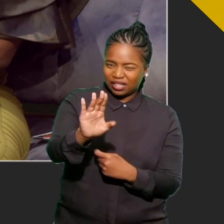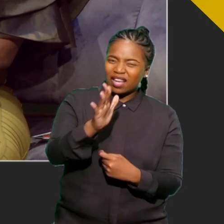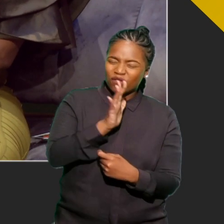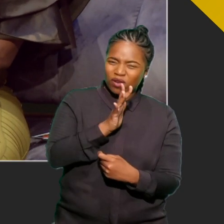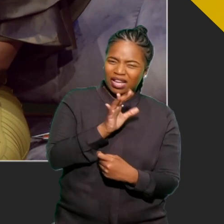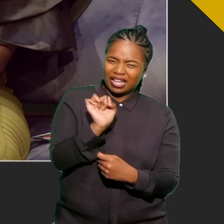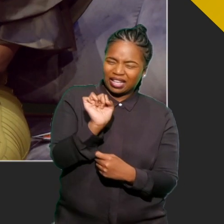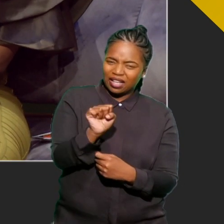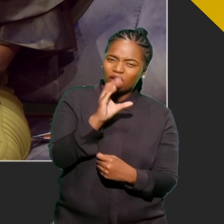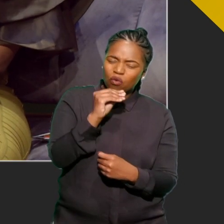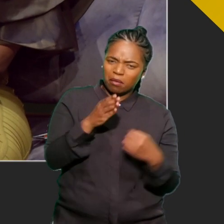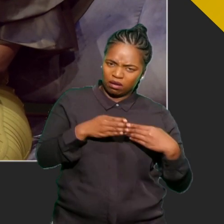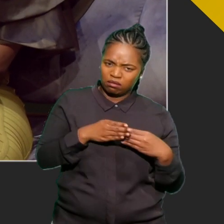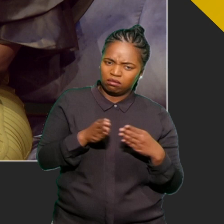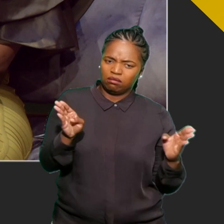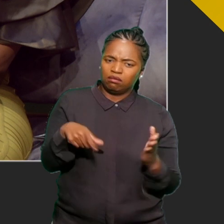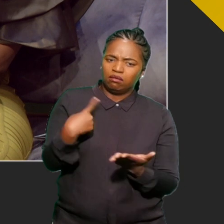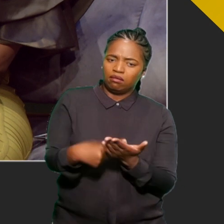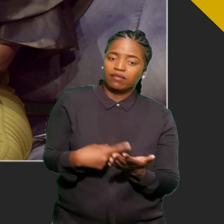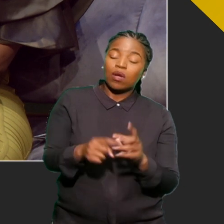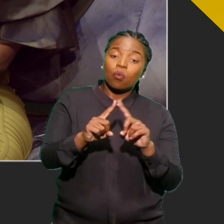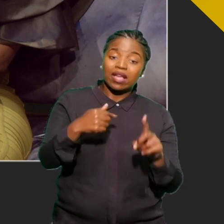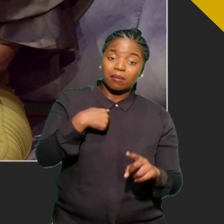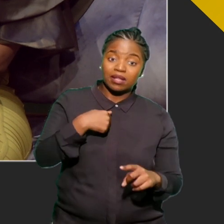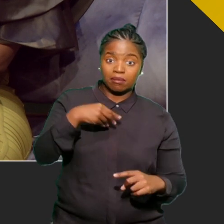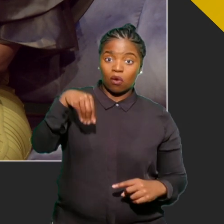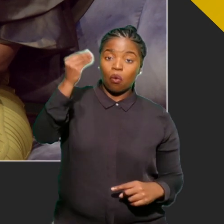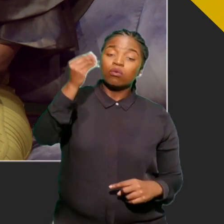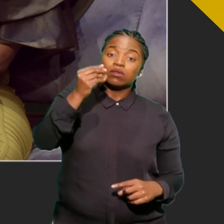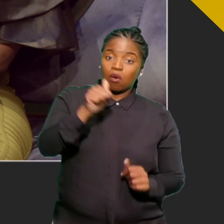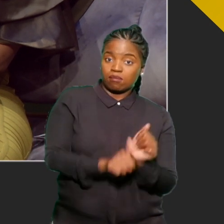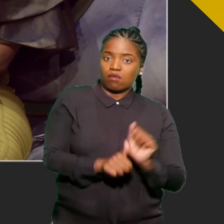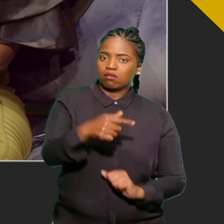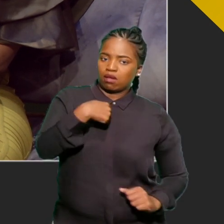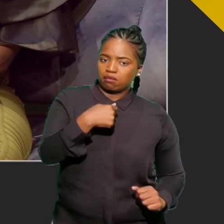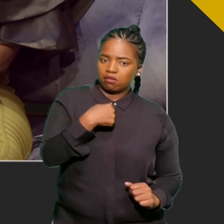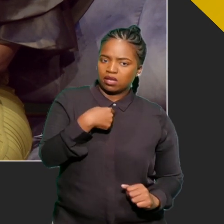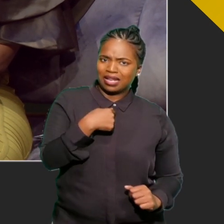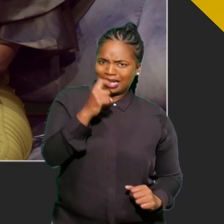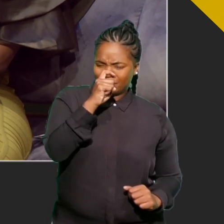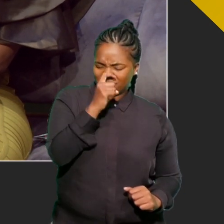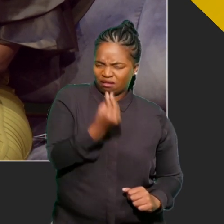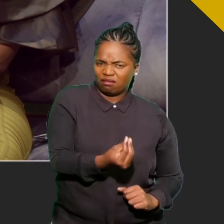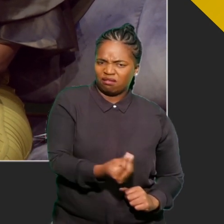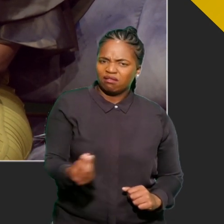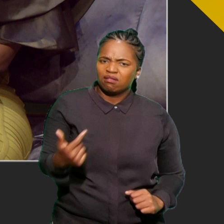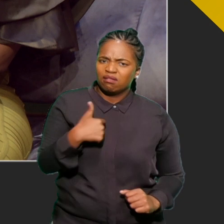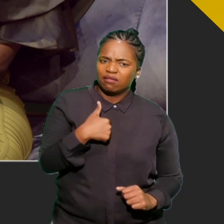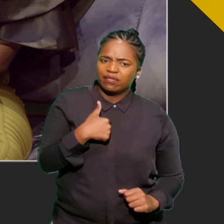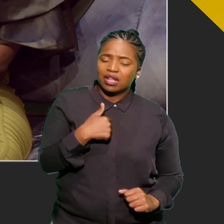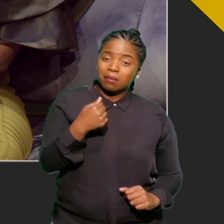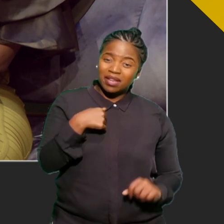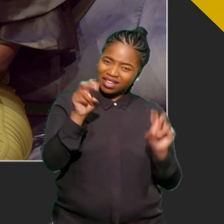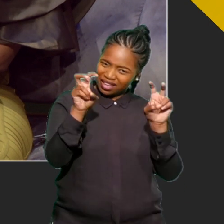spoken a much eater and in an open conversation. Because my problem is an older brother, as mina who putting about the Sabangan. My issue becomes after